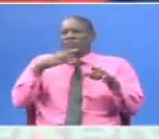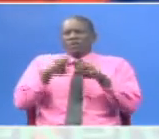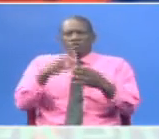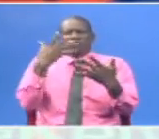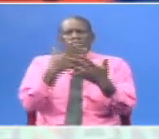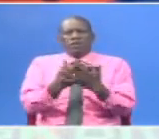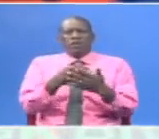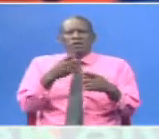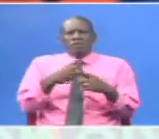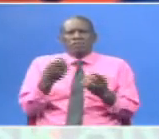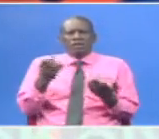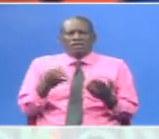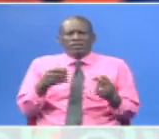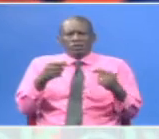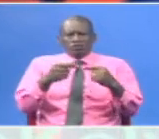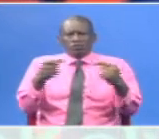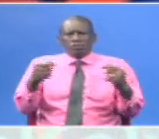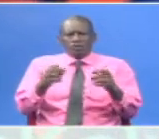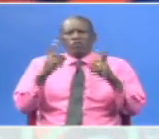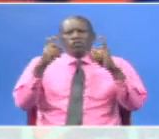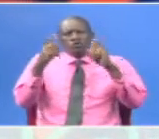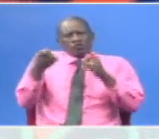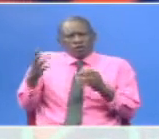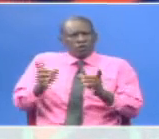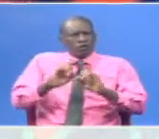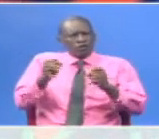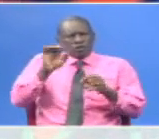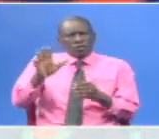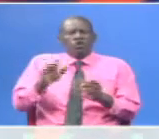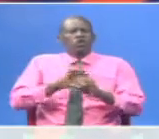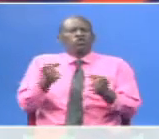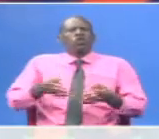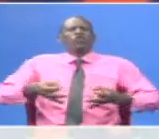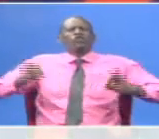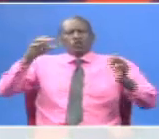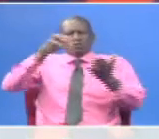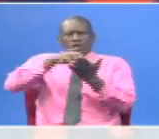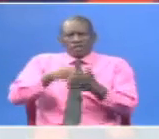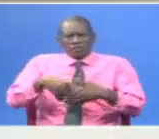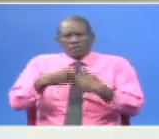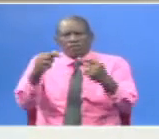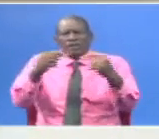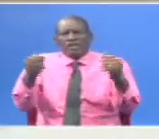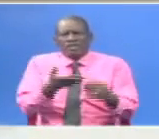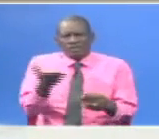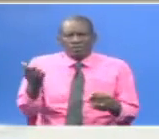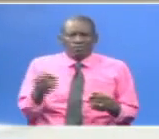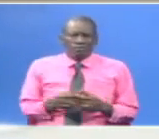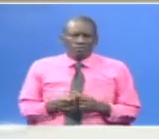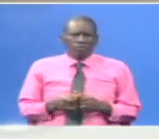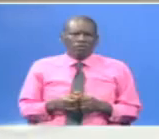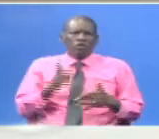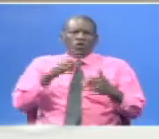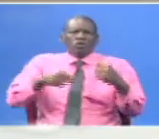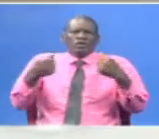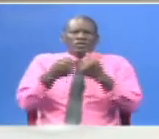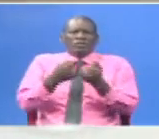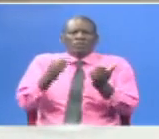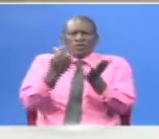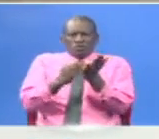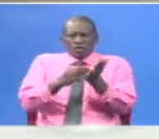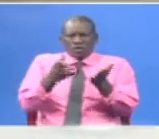but the photos they posted of him were not him, and no official charges have been issued against them. What is happening in